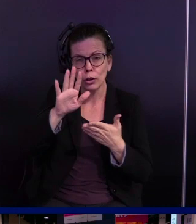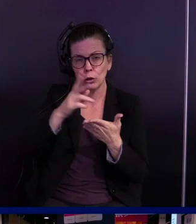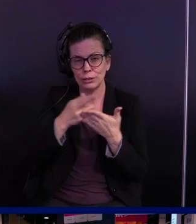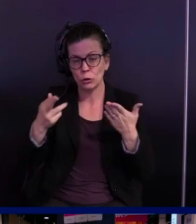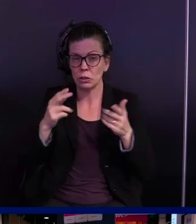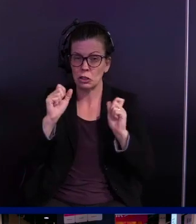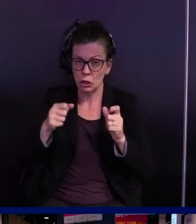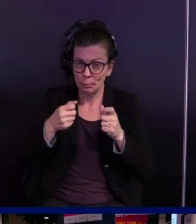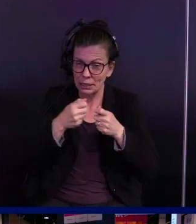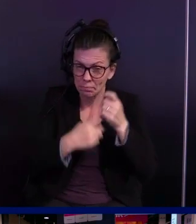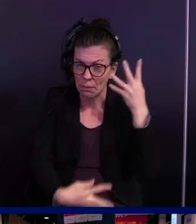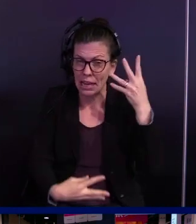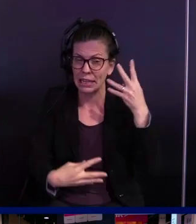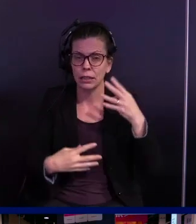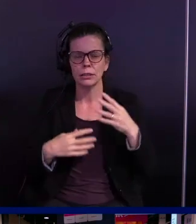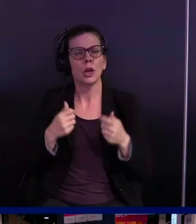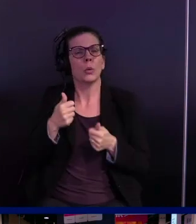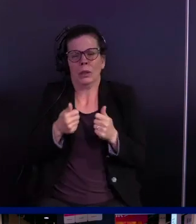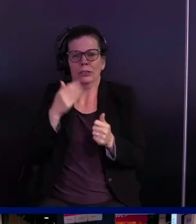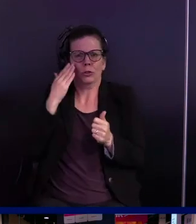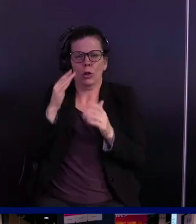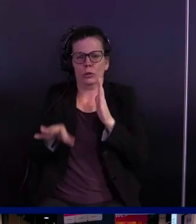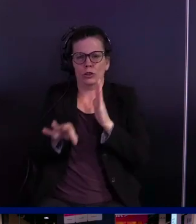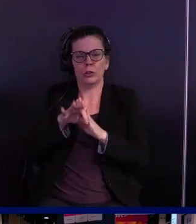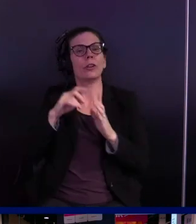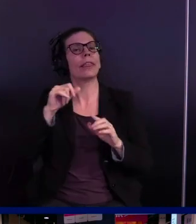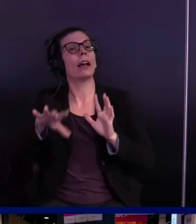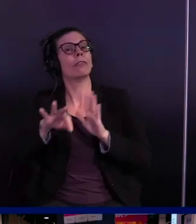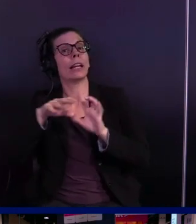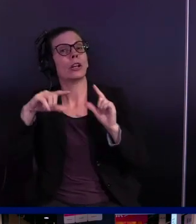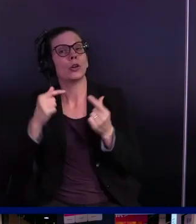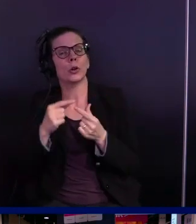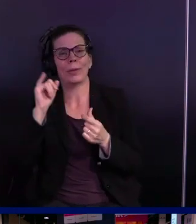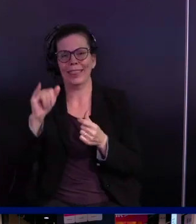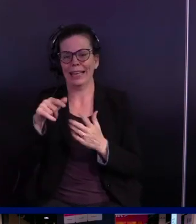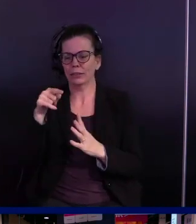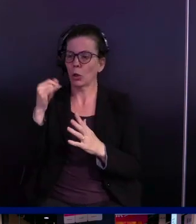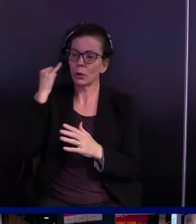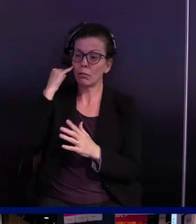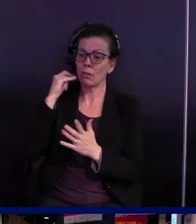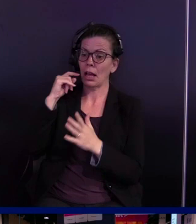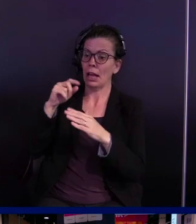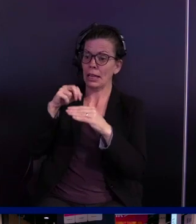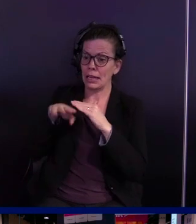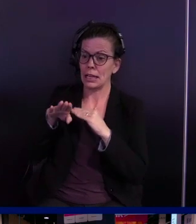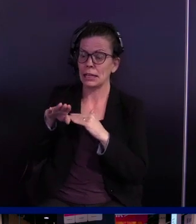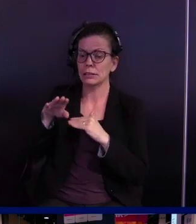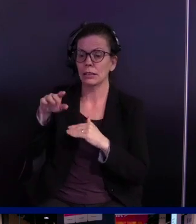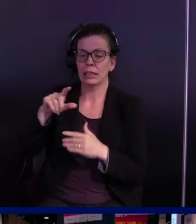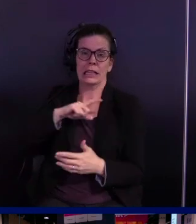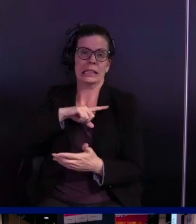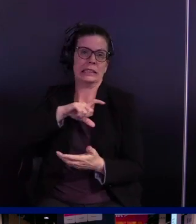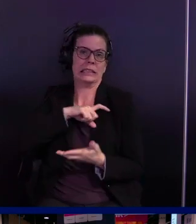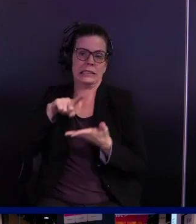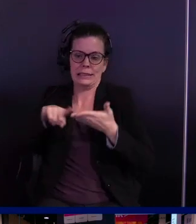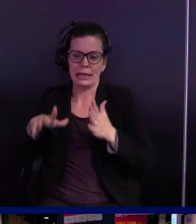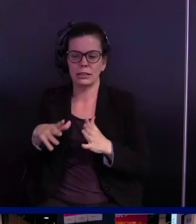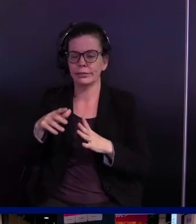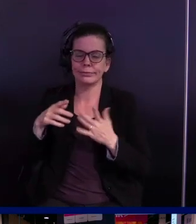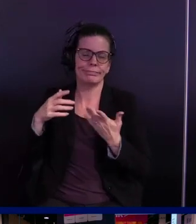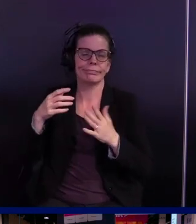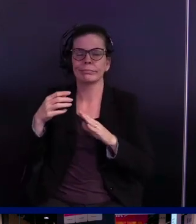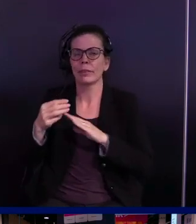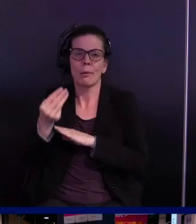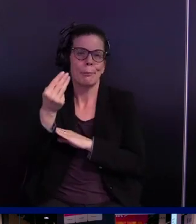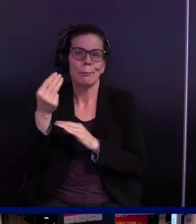to choose? Finding groups is that differentiator where you say, oh, if I log into Detective, let's say Monday morning, because that's when I start my shift, and this